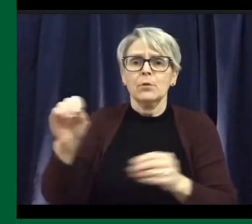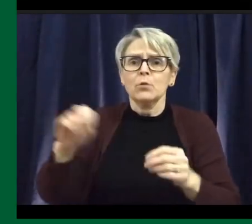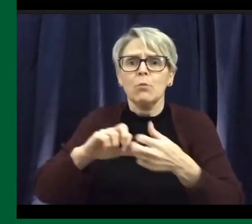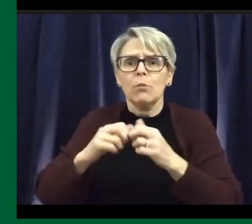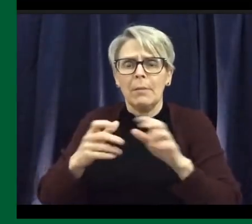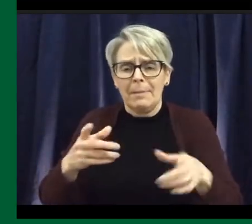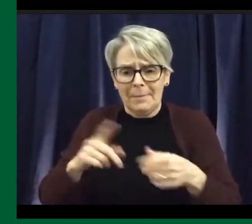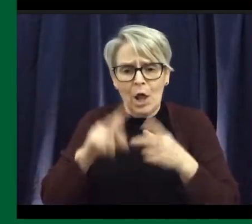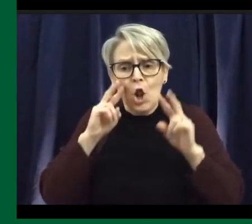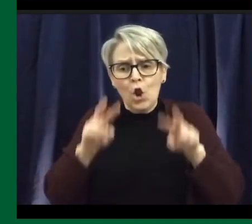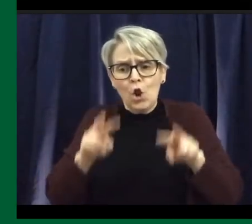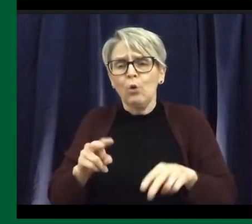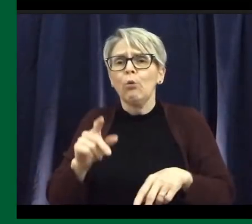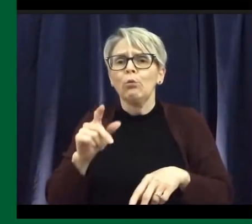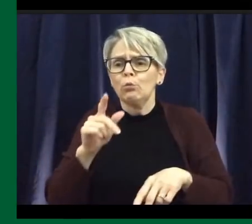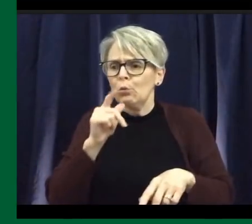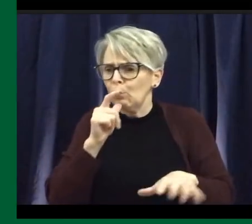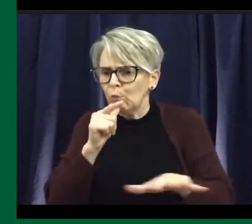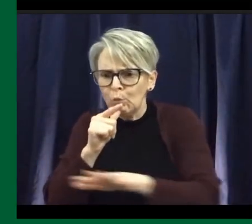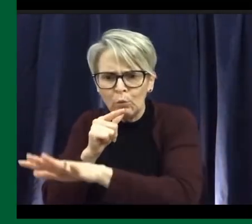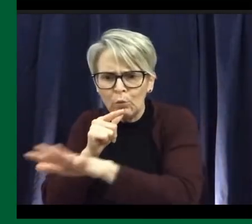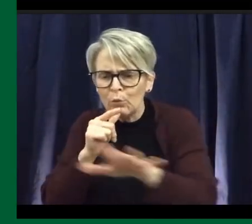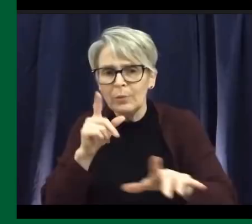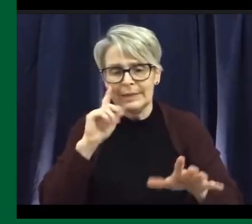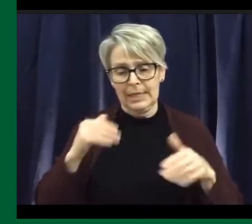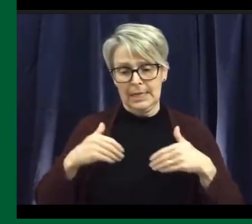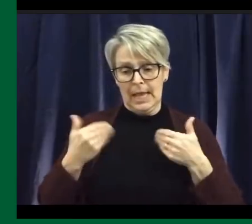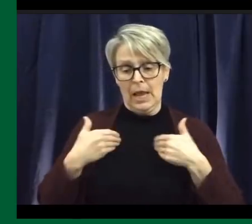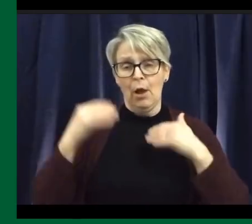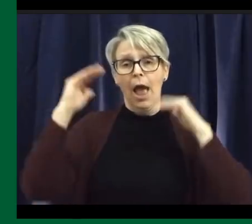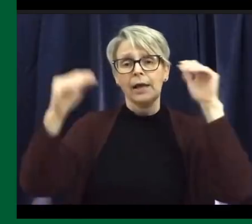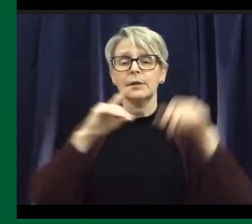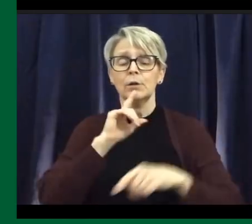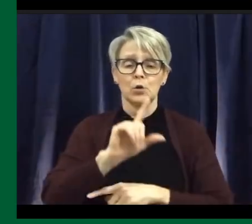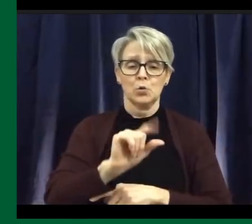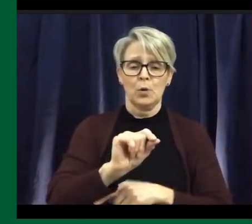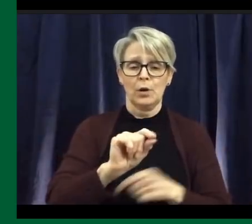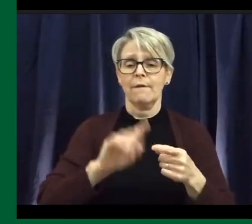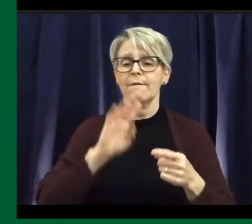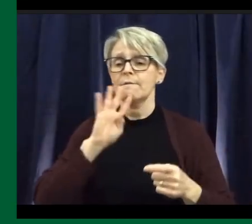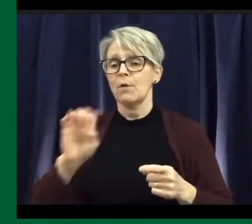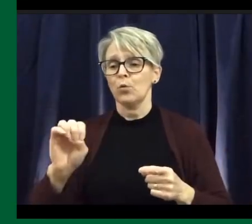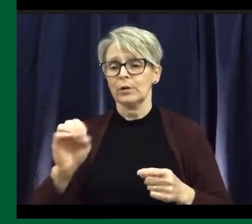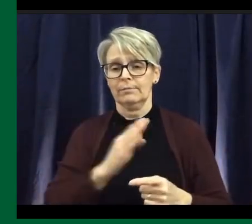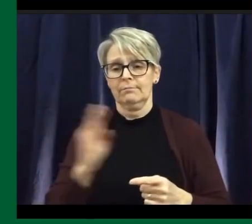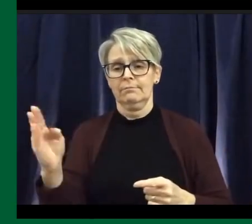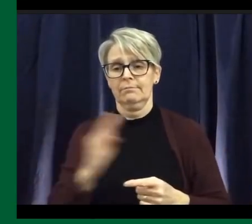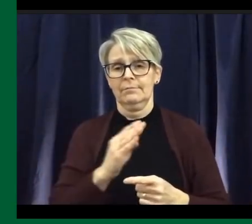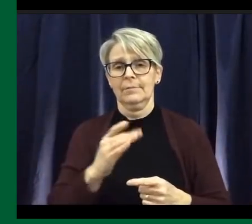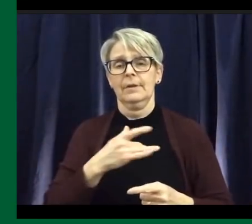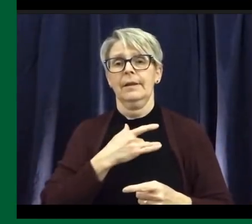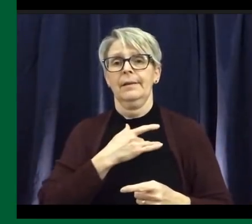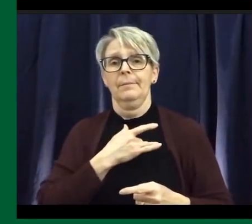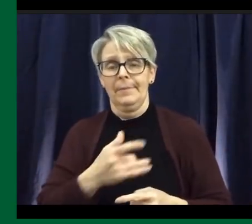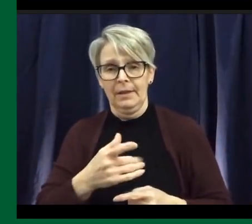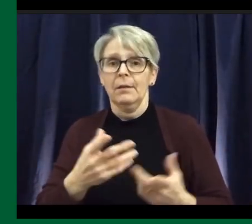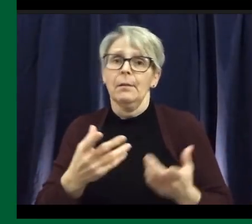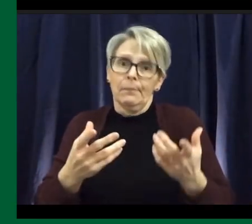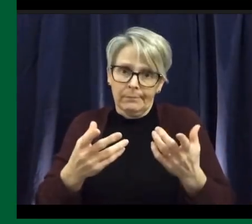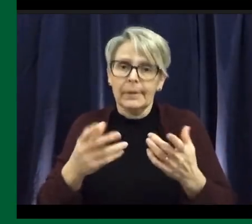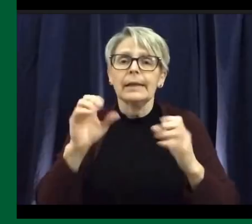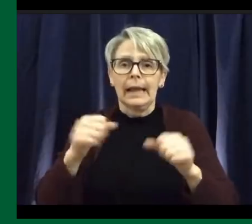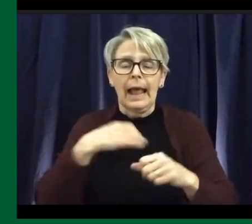getting infected, we've always seen that younger adults, 20 to 40, are most likely to test positive COVID. They're most likely to